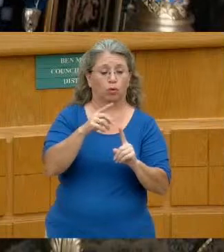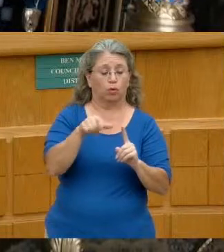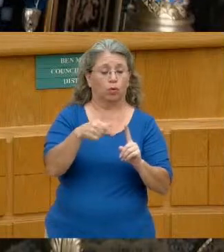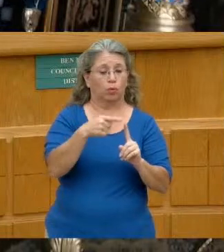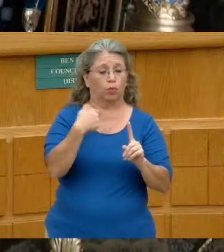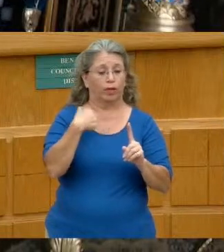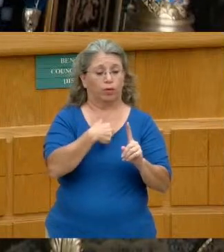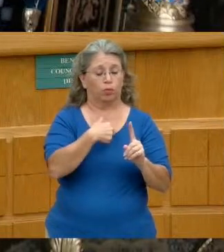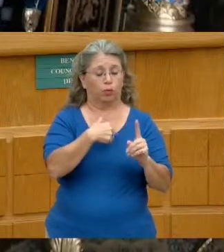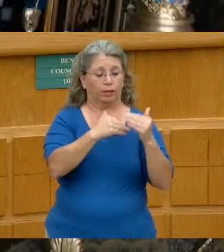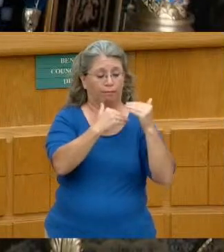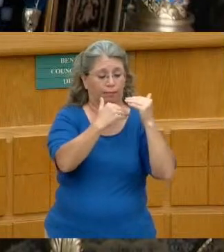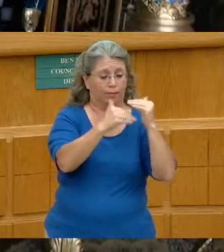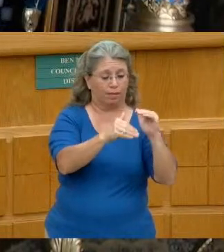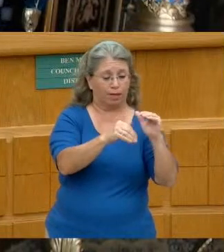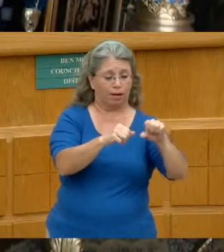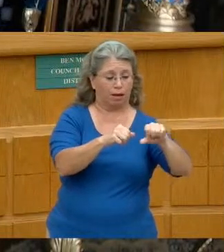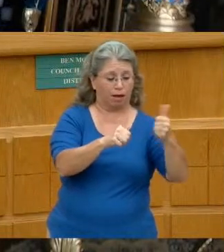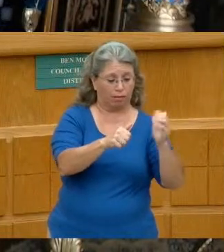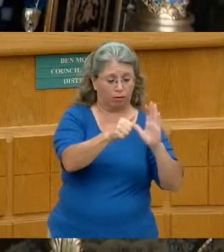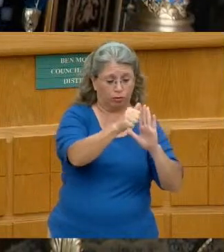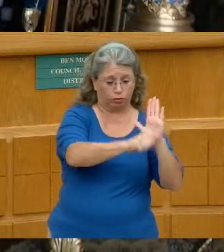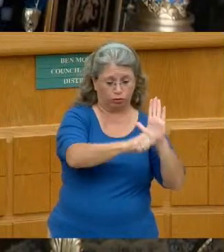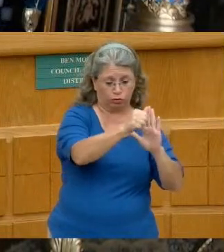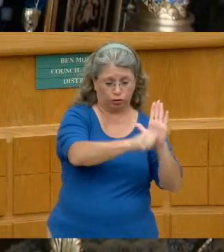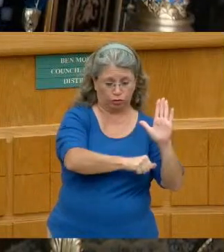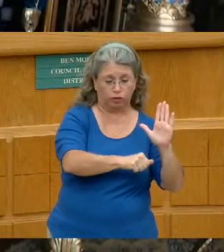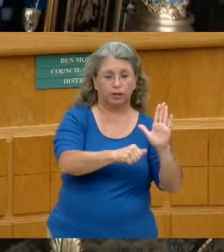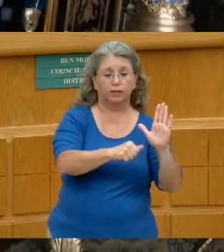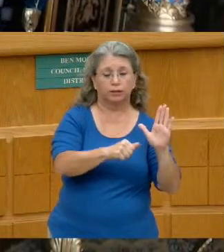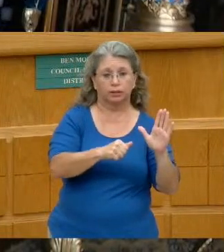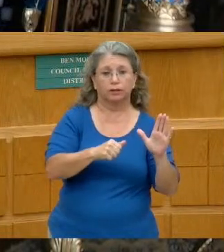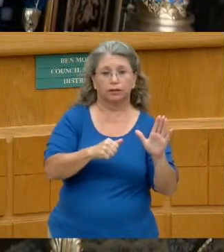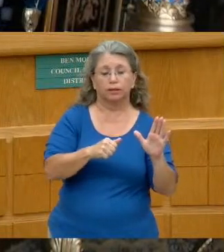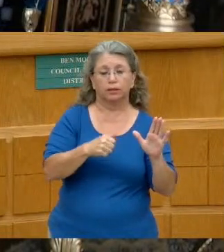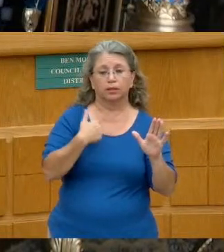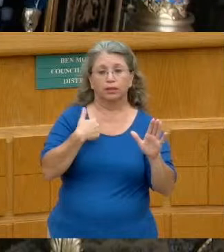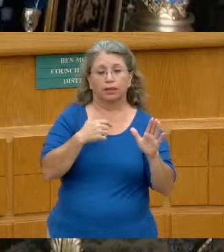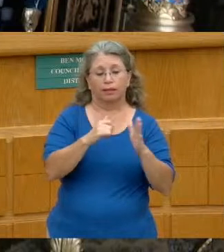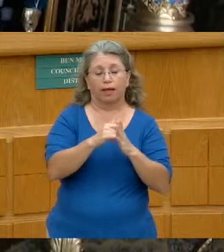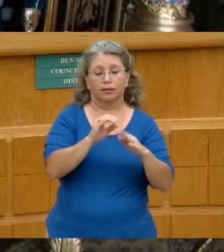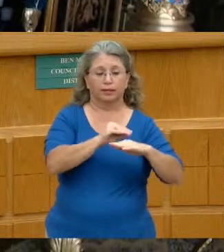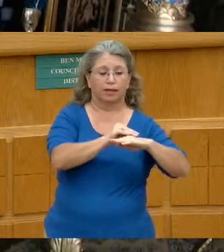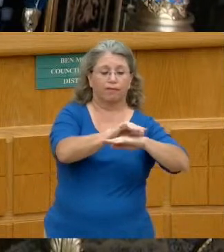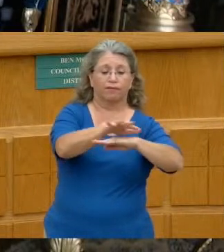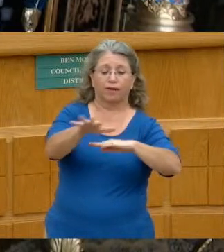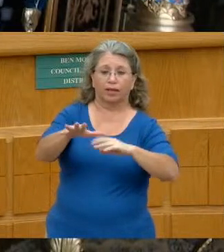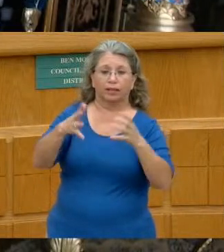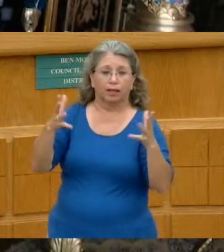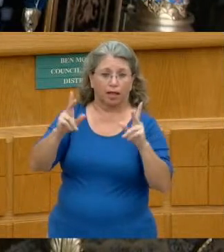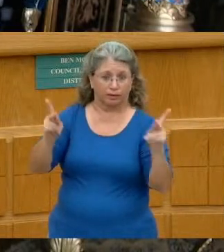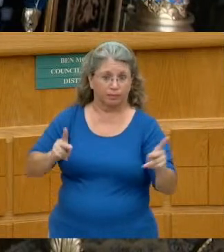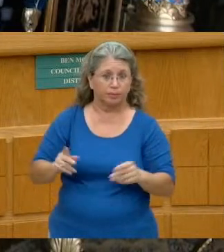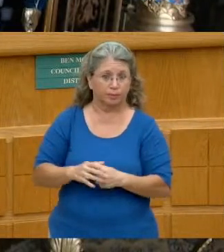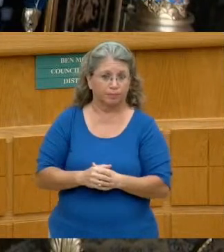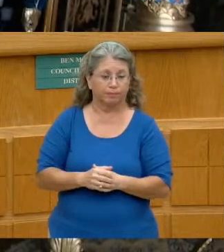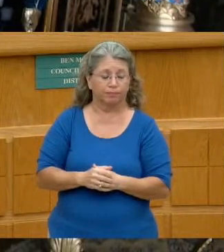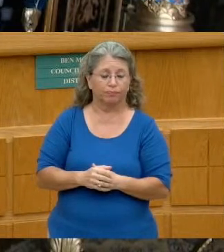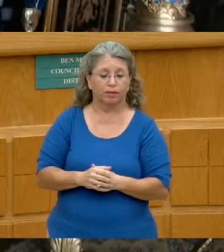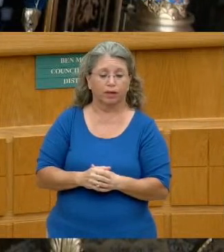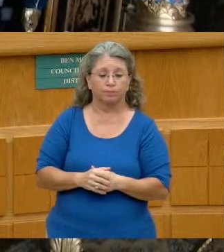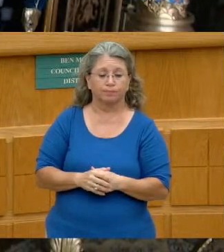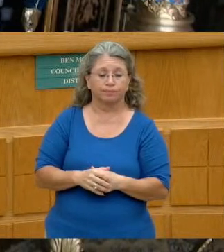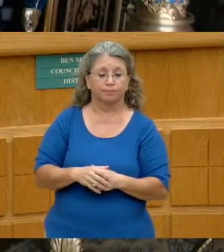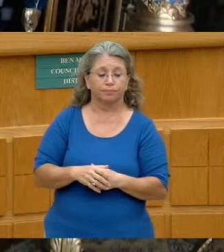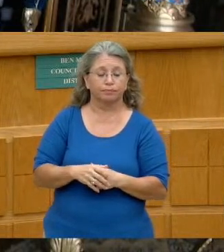relies upon our hospital care here in the coastal bend. Second, we know that when this ban